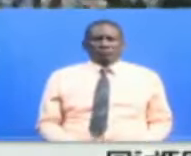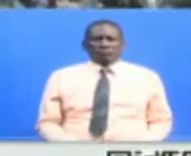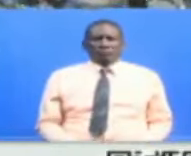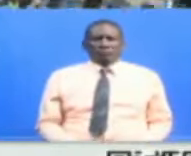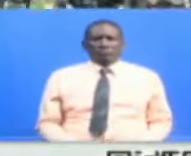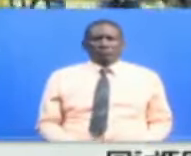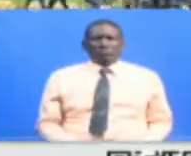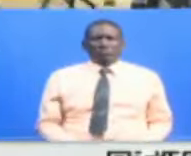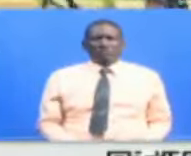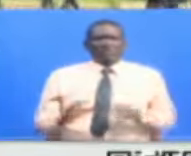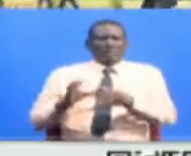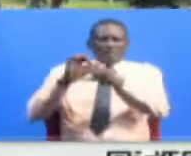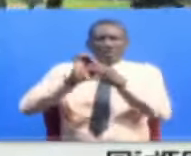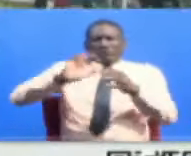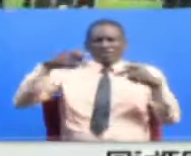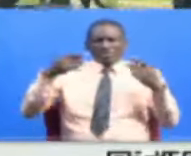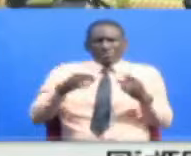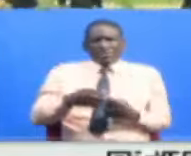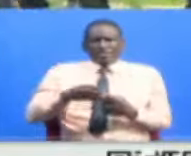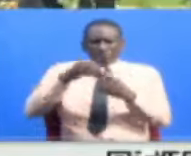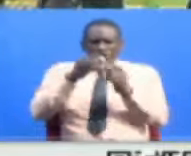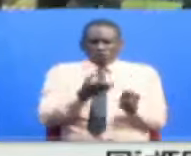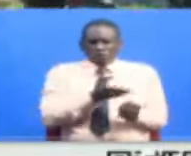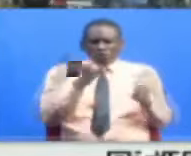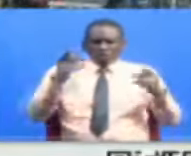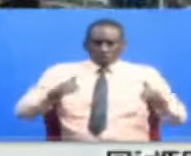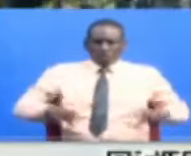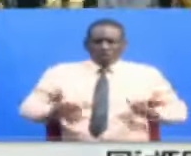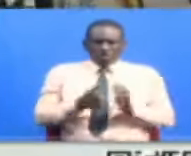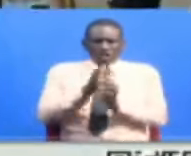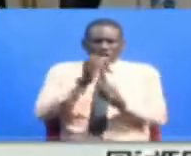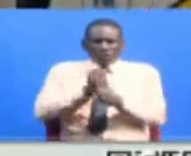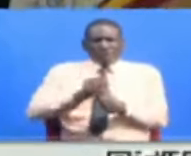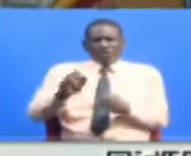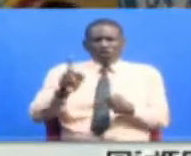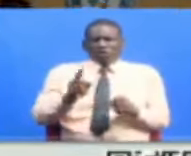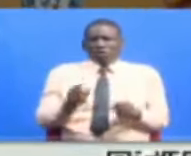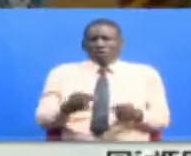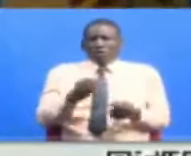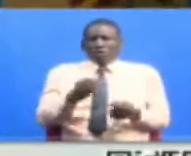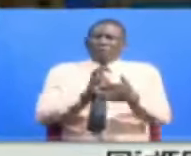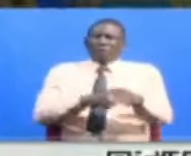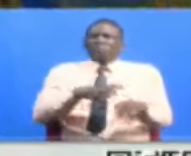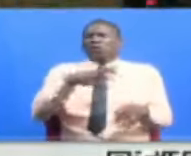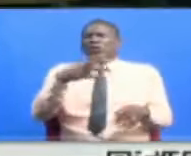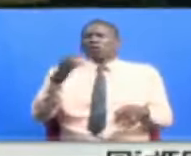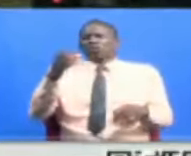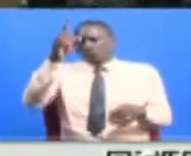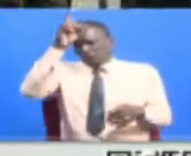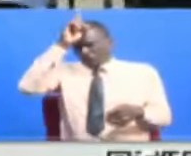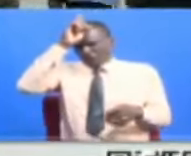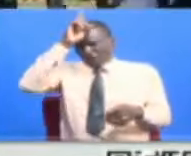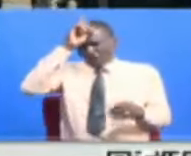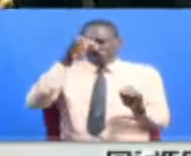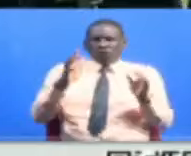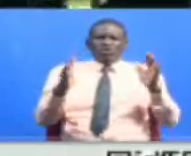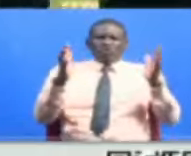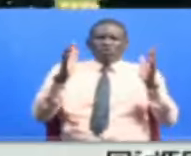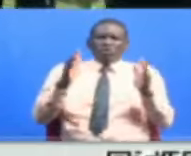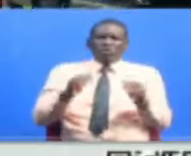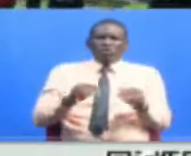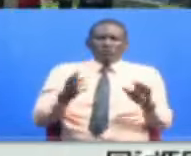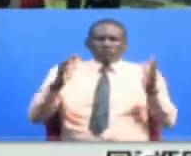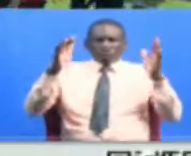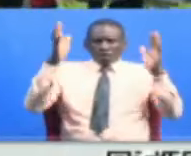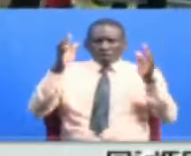It is tradition for Kenyans, especially those who live and work in Nairobi, to take some time off to travel and celebrate the festive